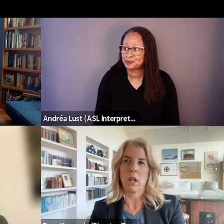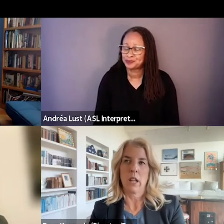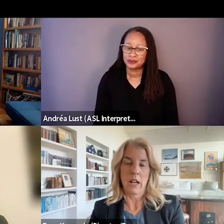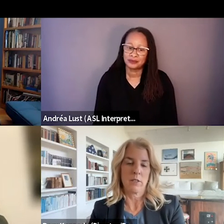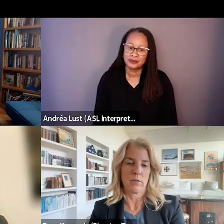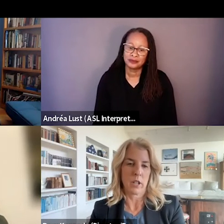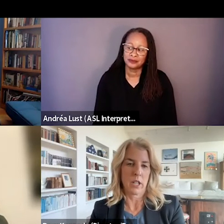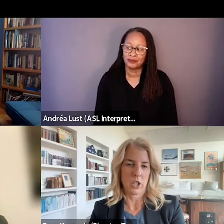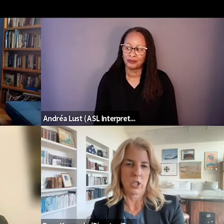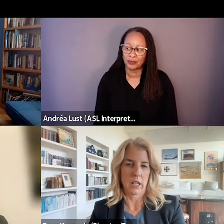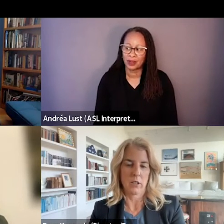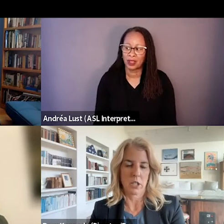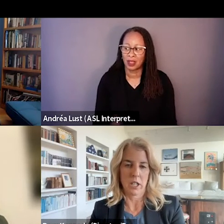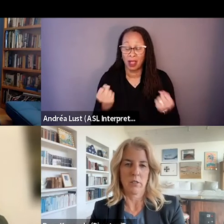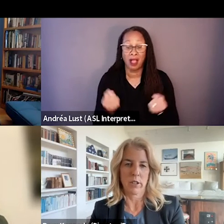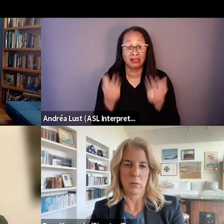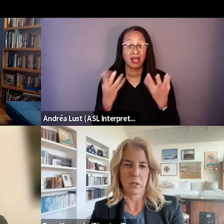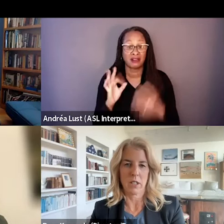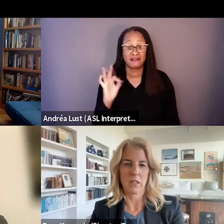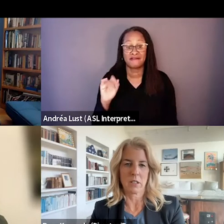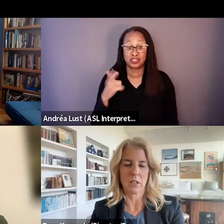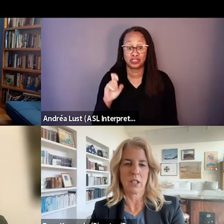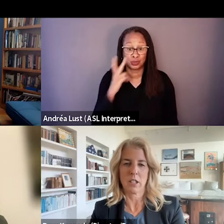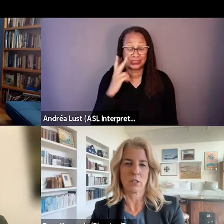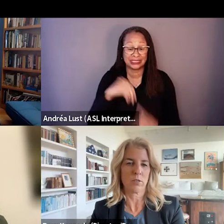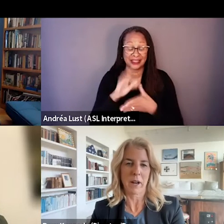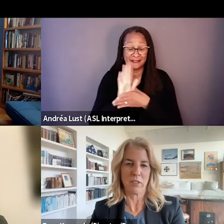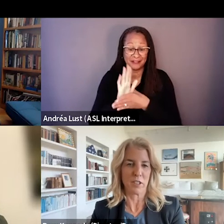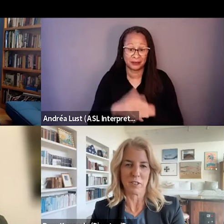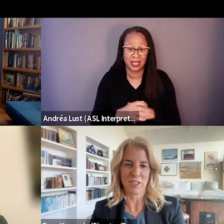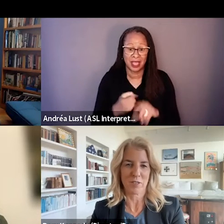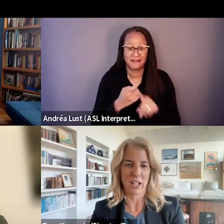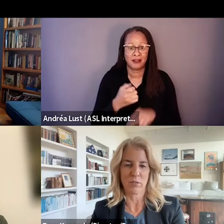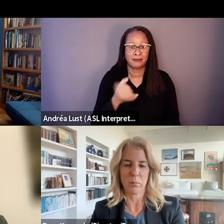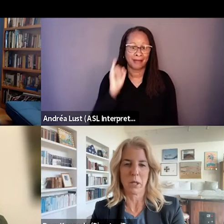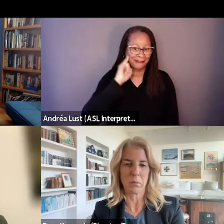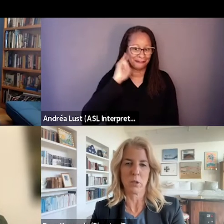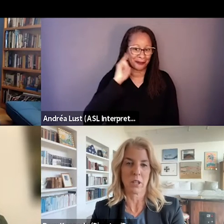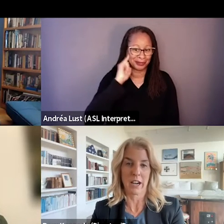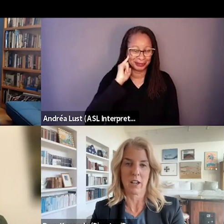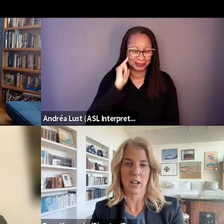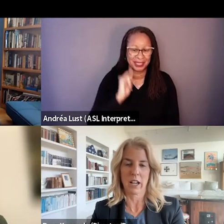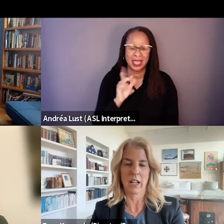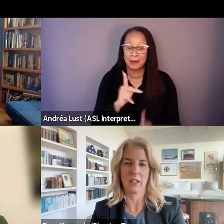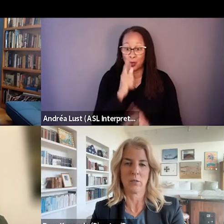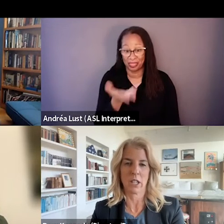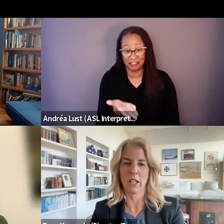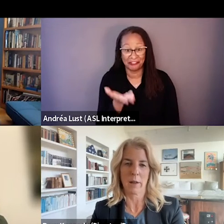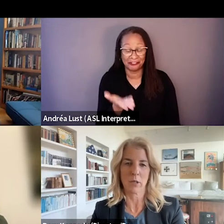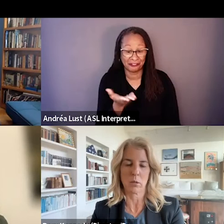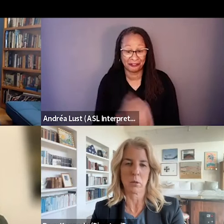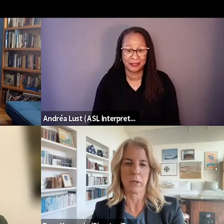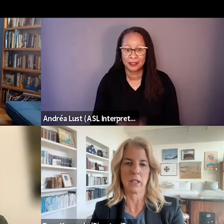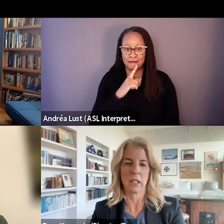mean, a lot of the footage that you see in the film is from iPhones, right? From people who were there and